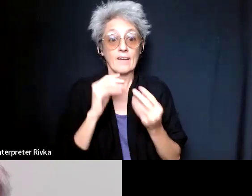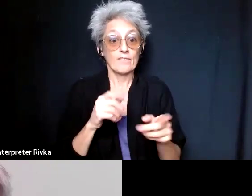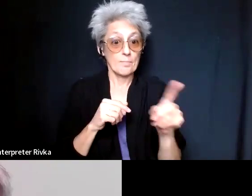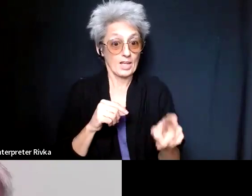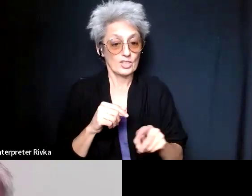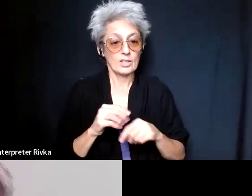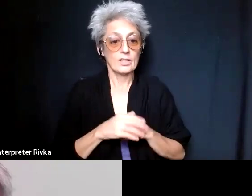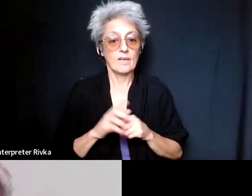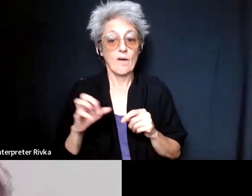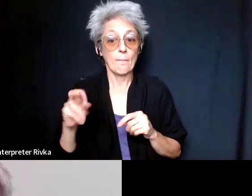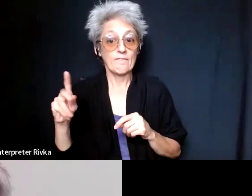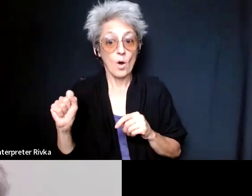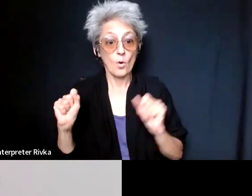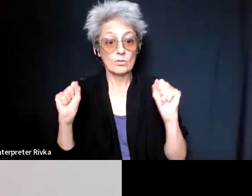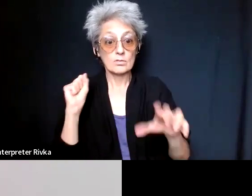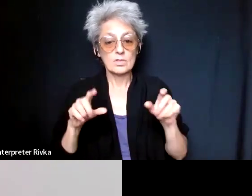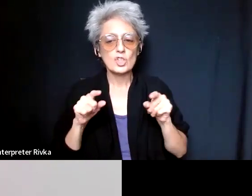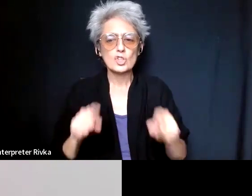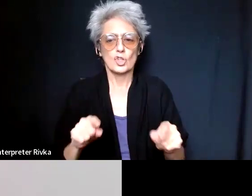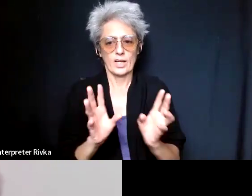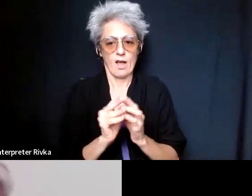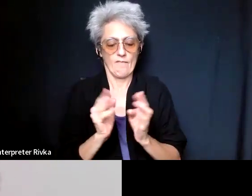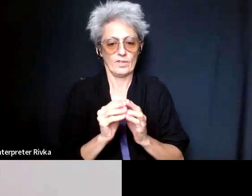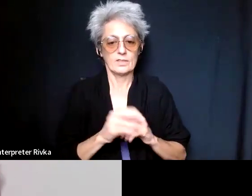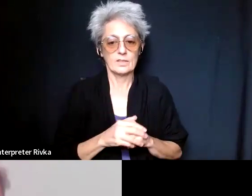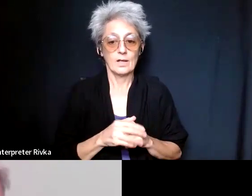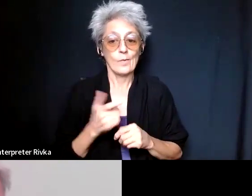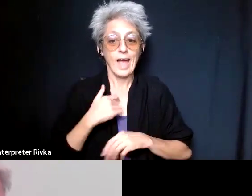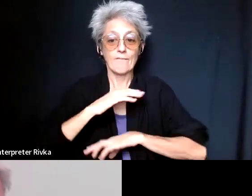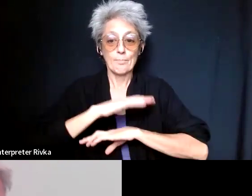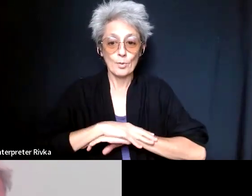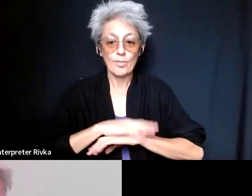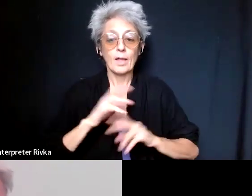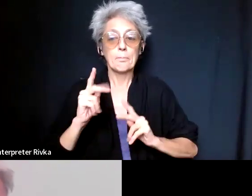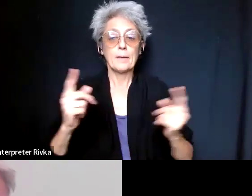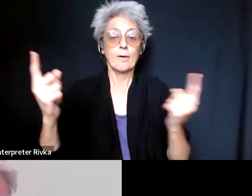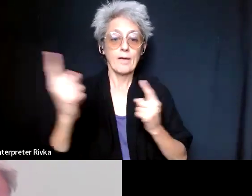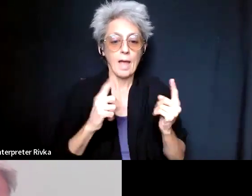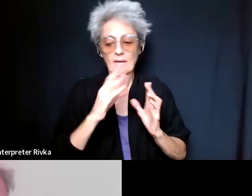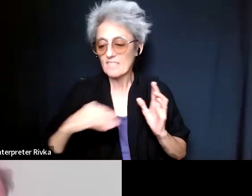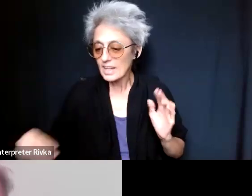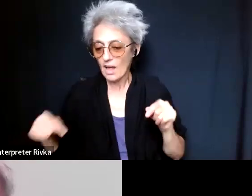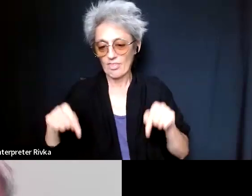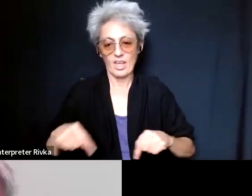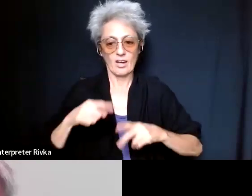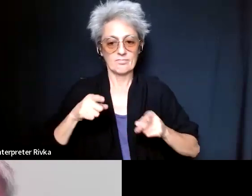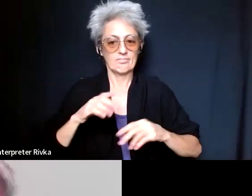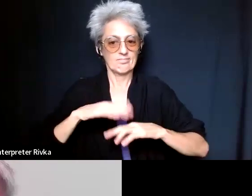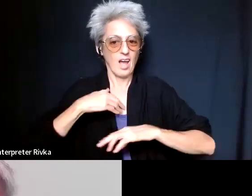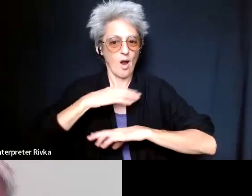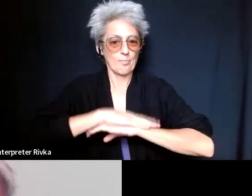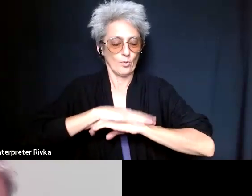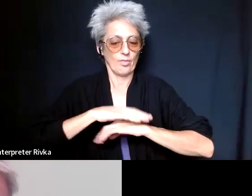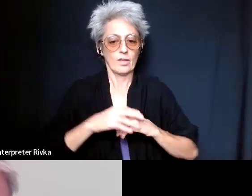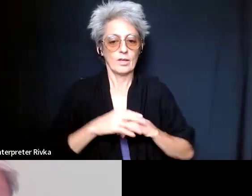folks during the conference. So people who came by our booth filled it out, and I felt really good about the information we